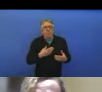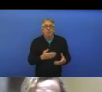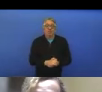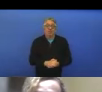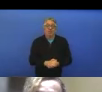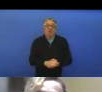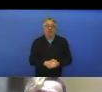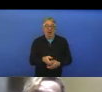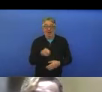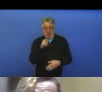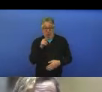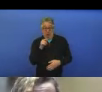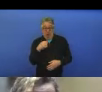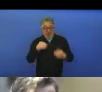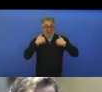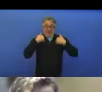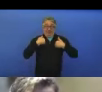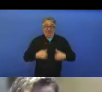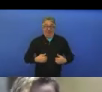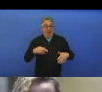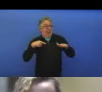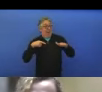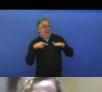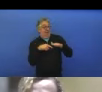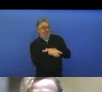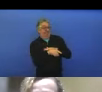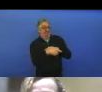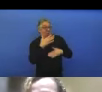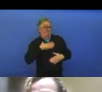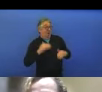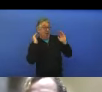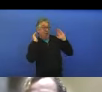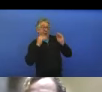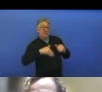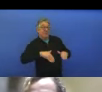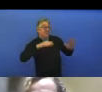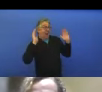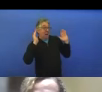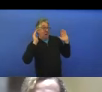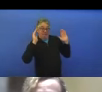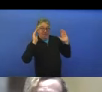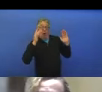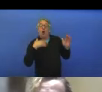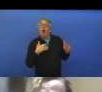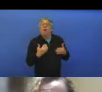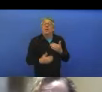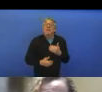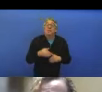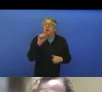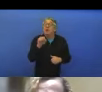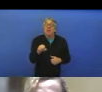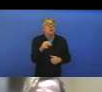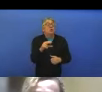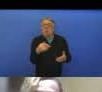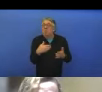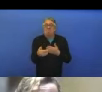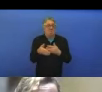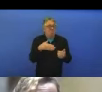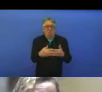seeker, whether or not you have disabilities, you're often in a situation of vulnerabilities, or